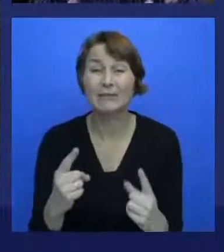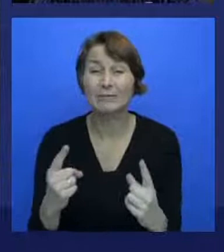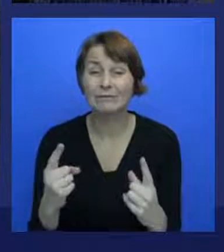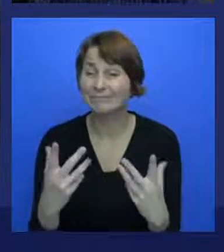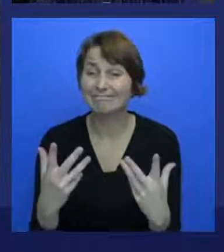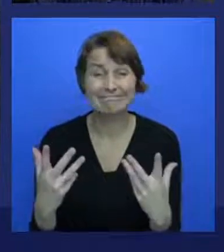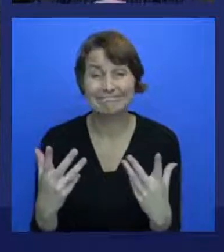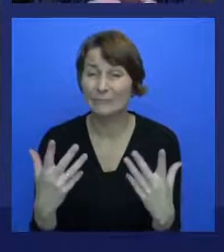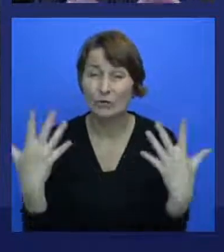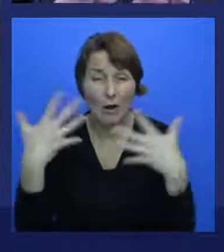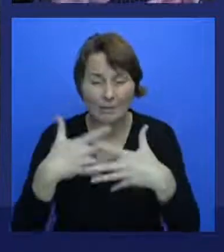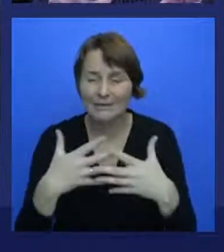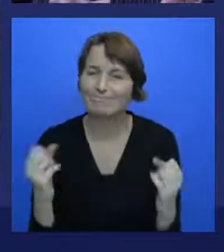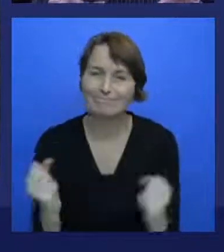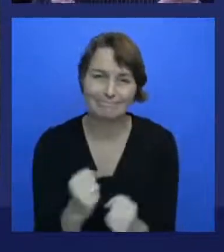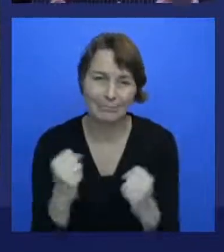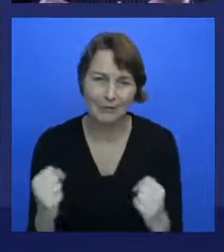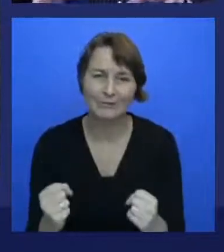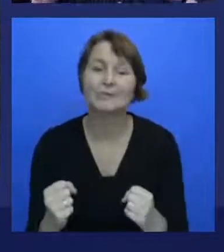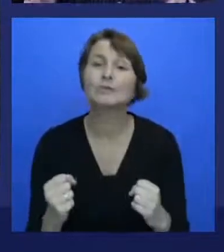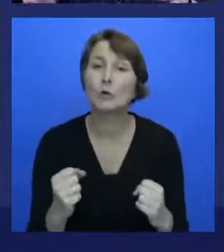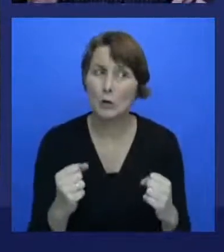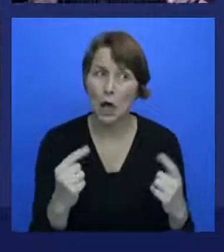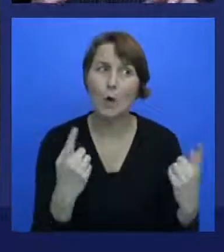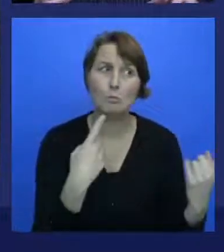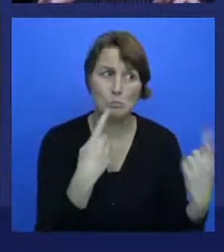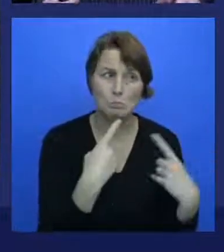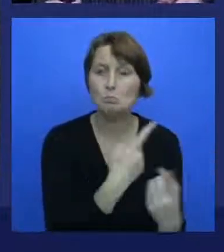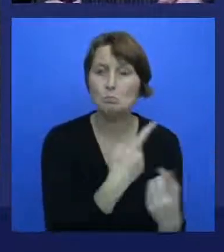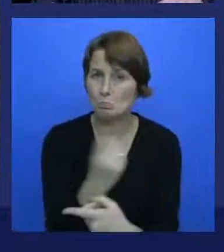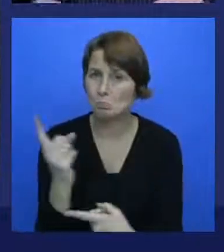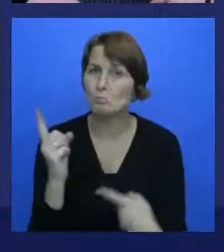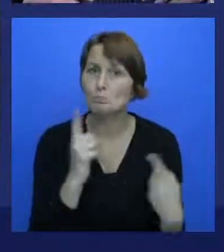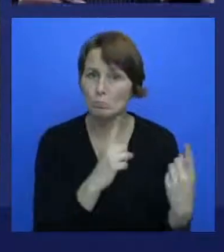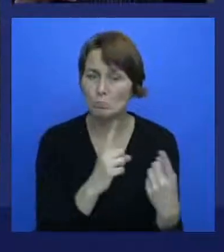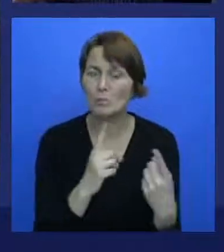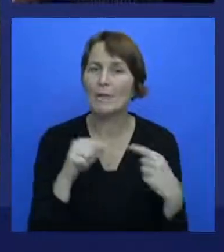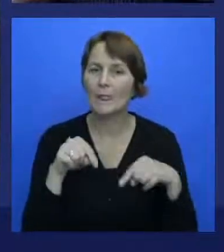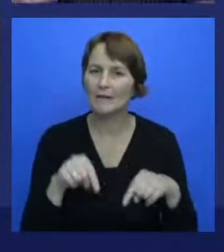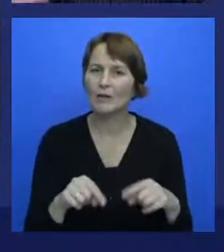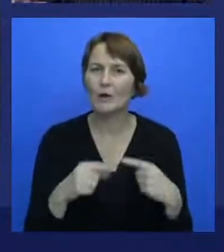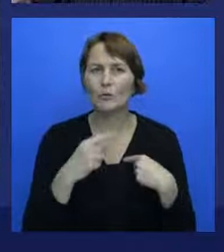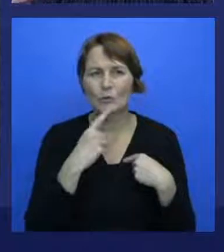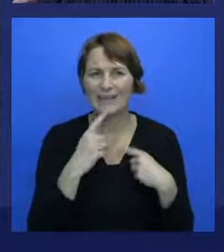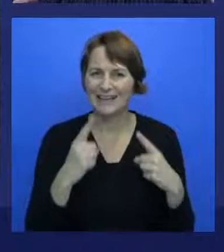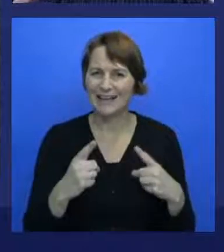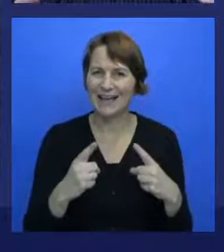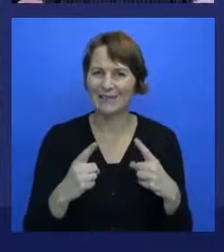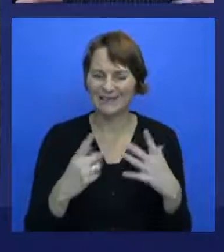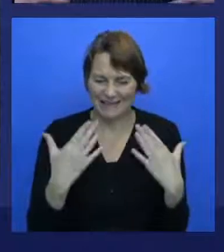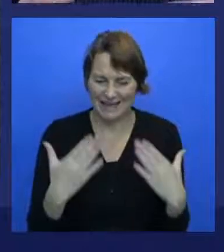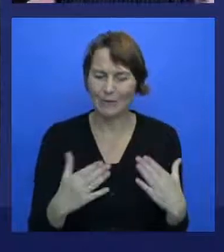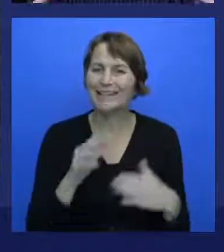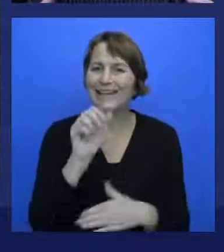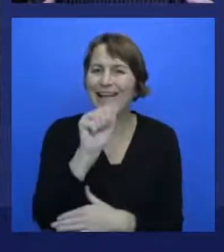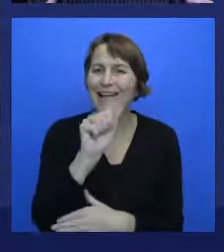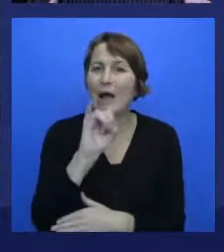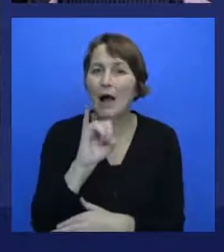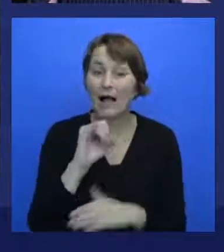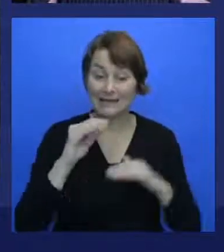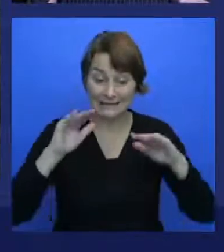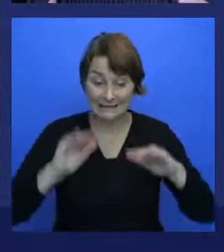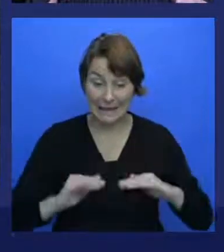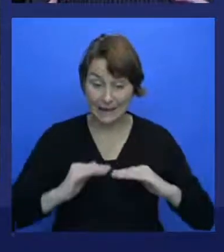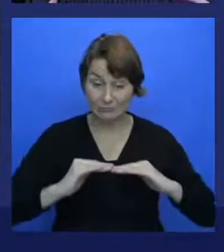some conversations around what this all looks like, but it speaks to this ongoing evolution of AI in more and more